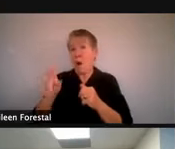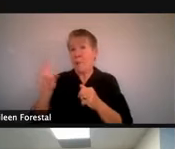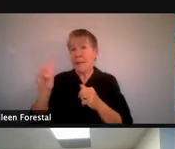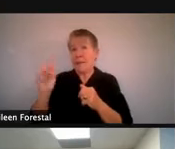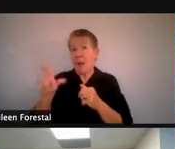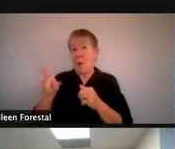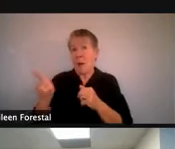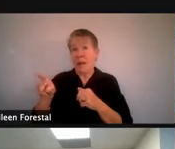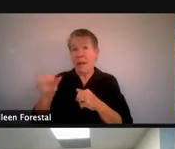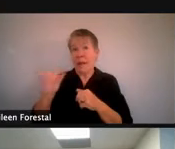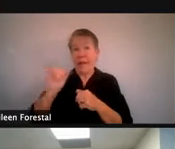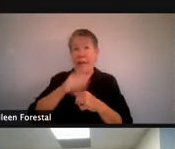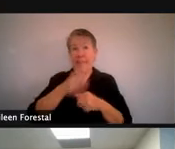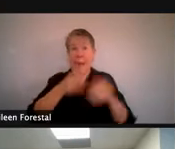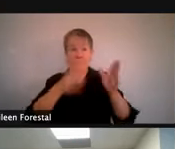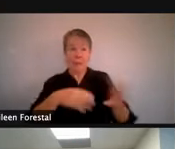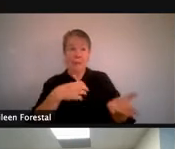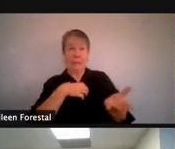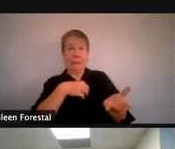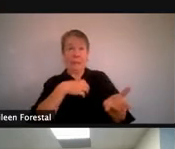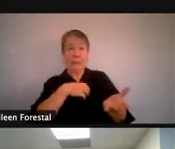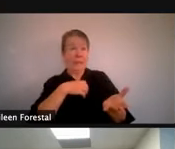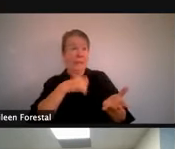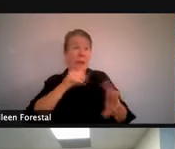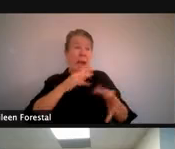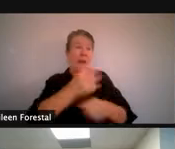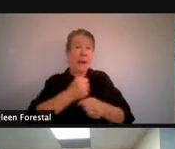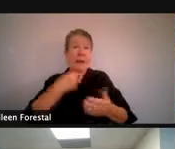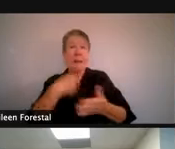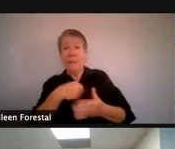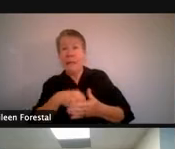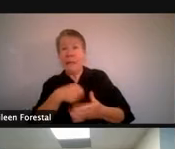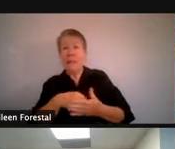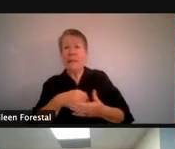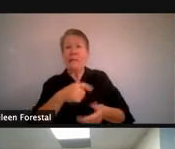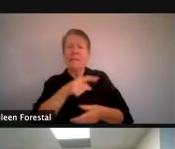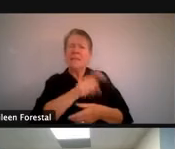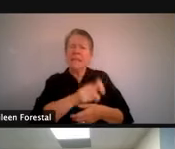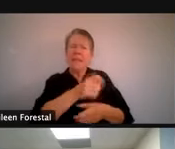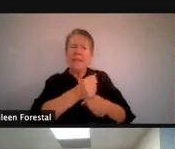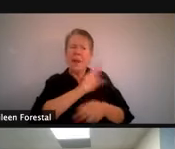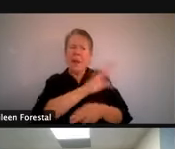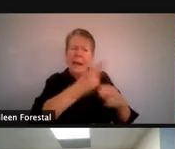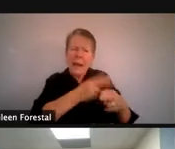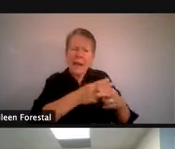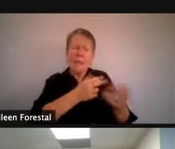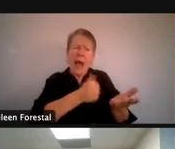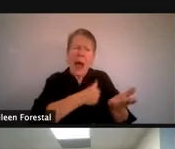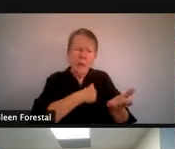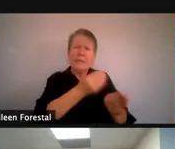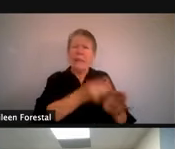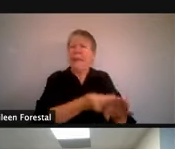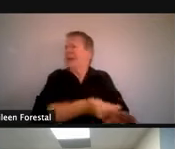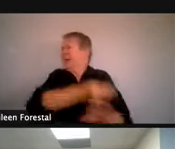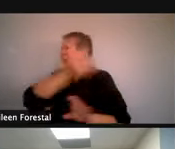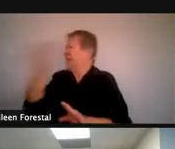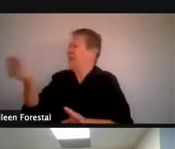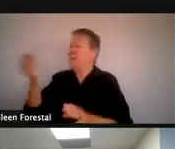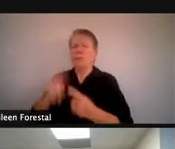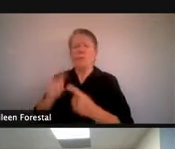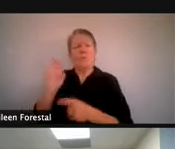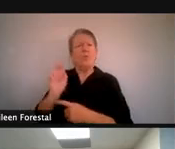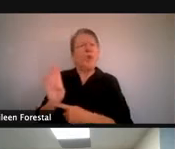us get that. But this cannot be in lieu of the federal government acting, Congress acting, the president